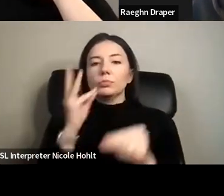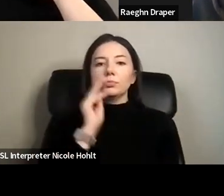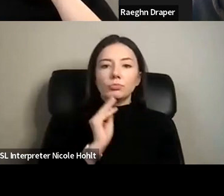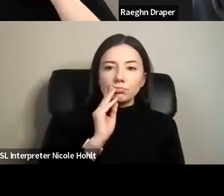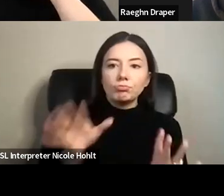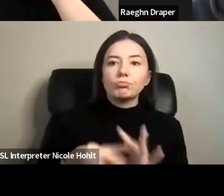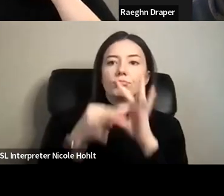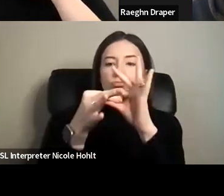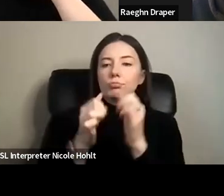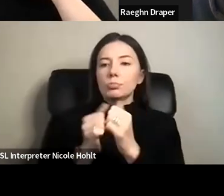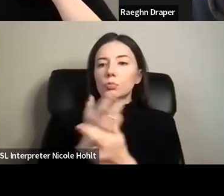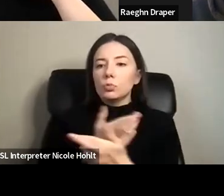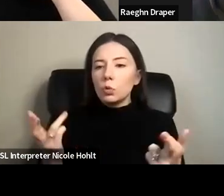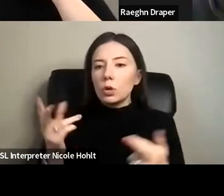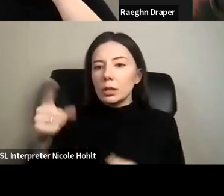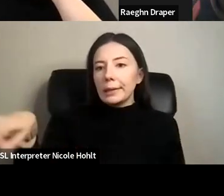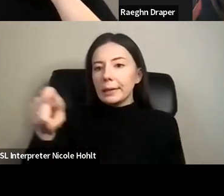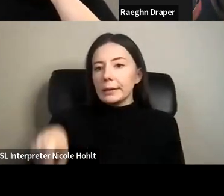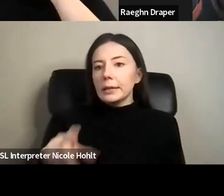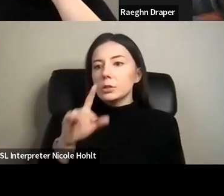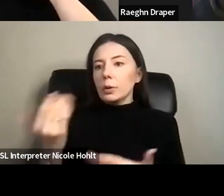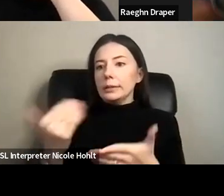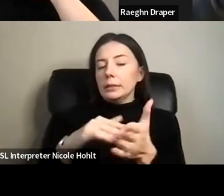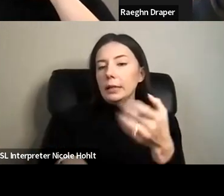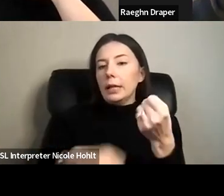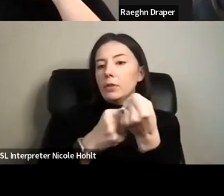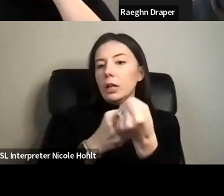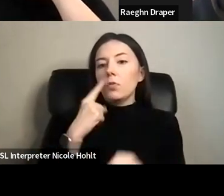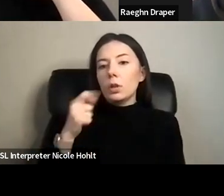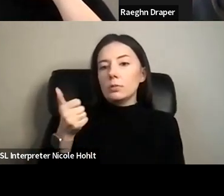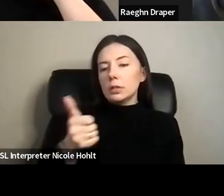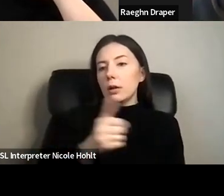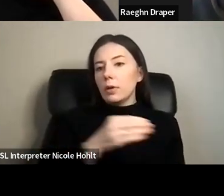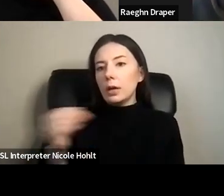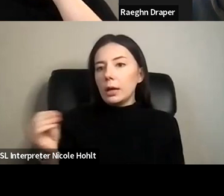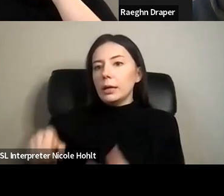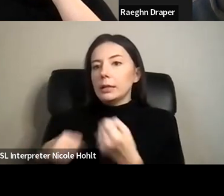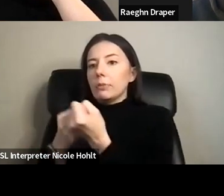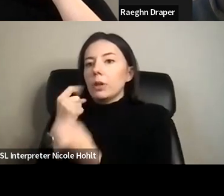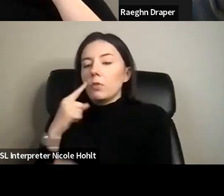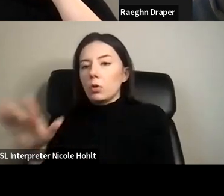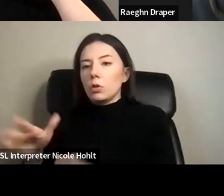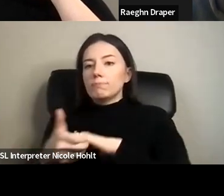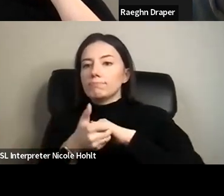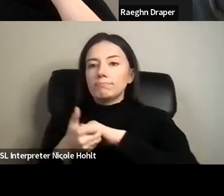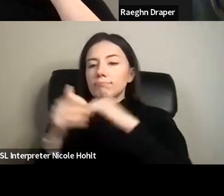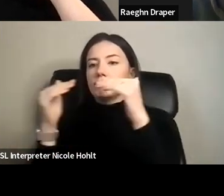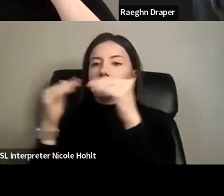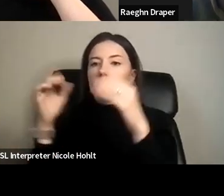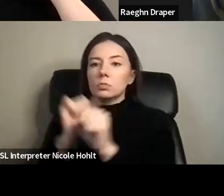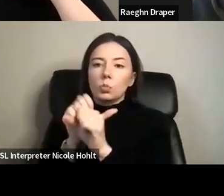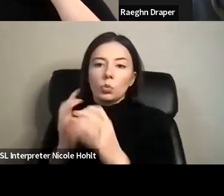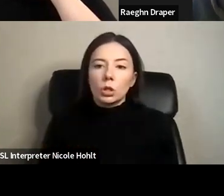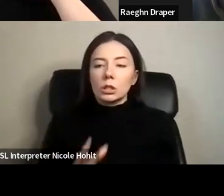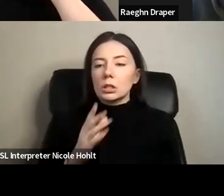with resources they need to, again, advocate for themselves and advocate for their colleagues. Along with that, we recently launched our